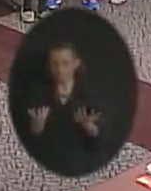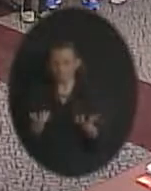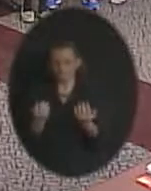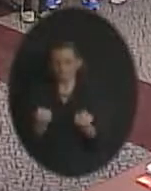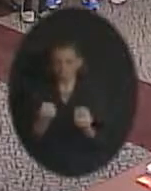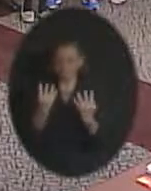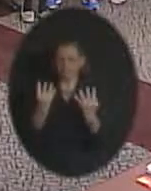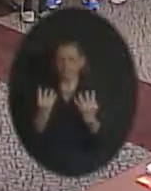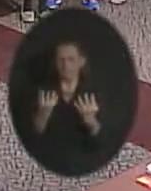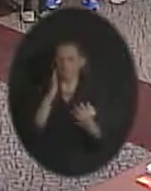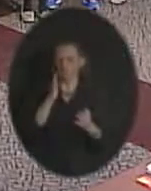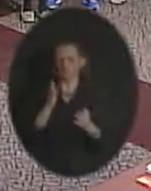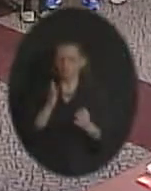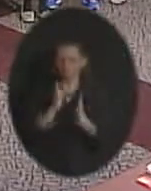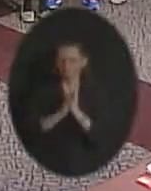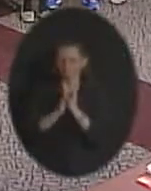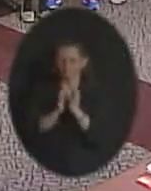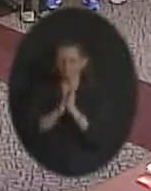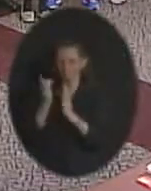guys.